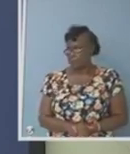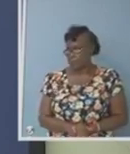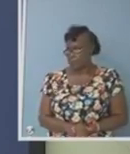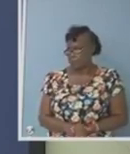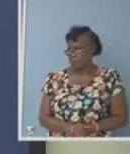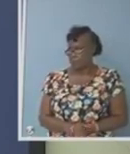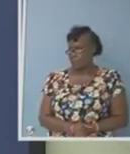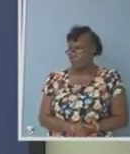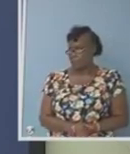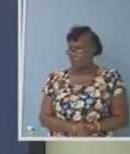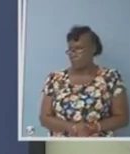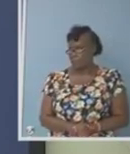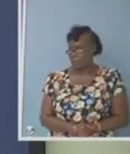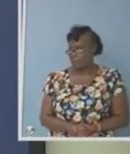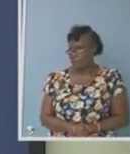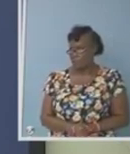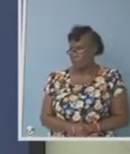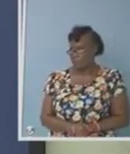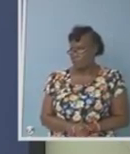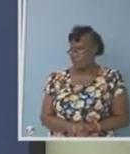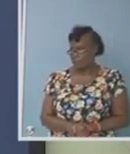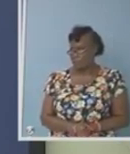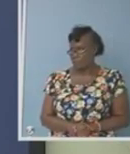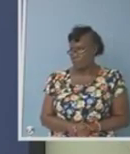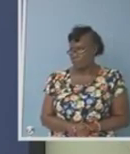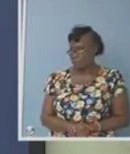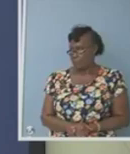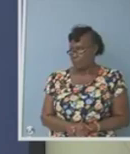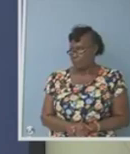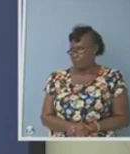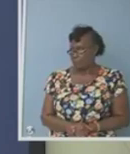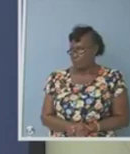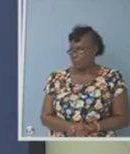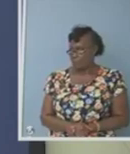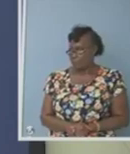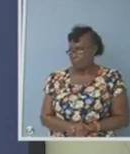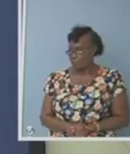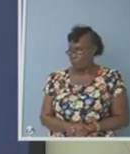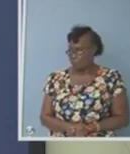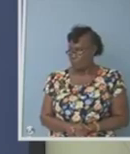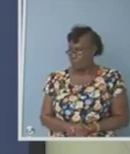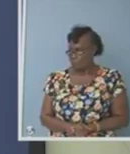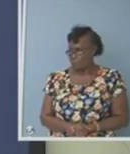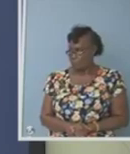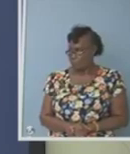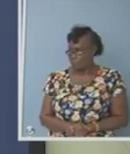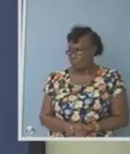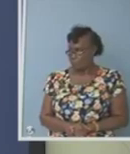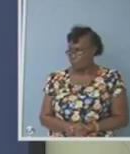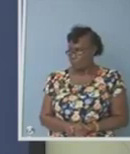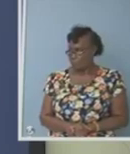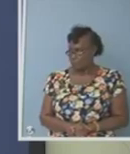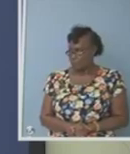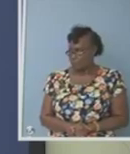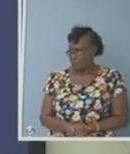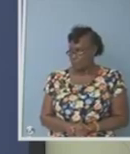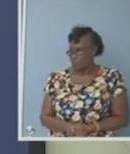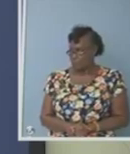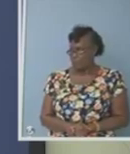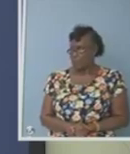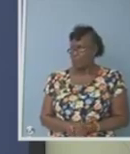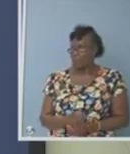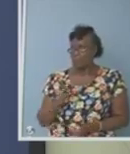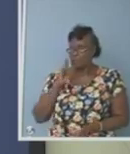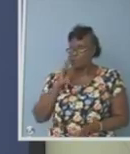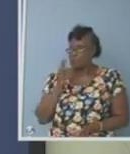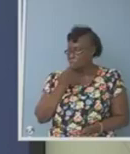tourism sector in the first instance. And let me also commend the restaurants and the